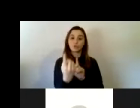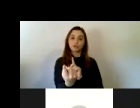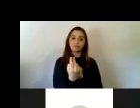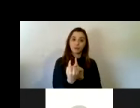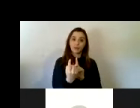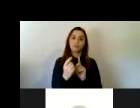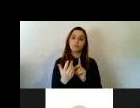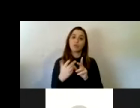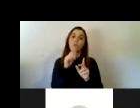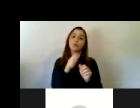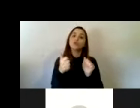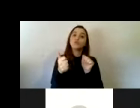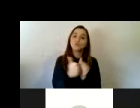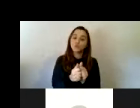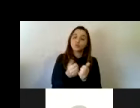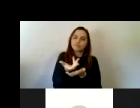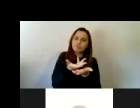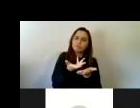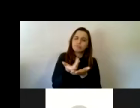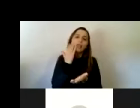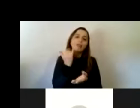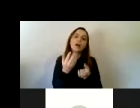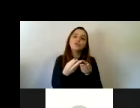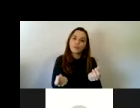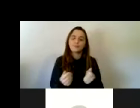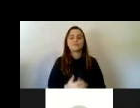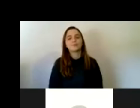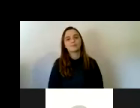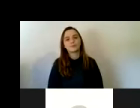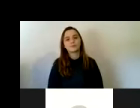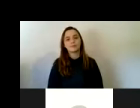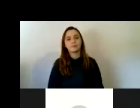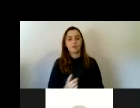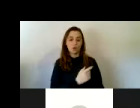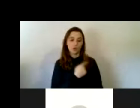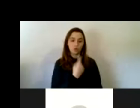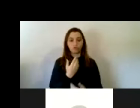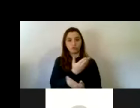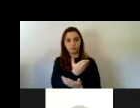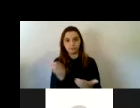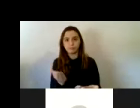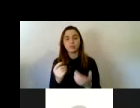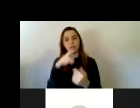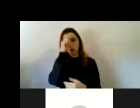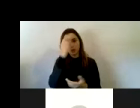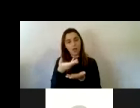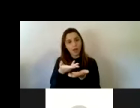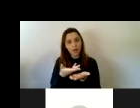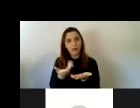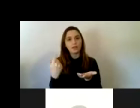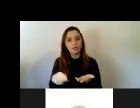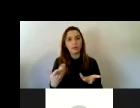we can hear, instead of have them and we and this perspective, that we don't accept it or tolerate it in our